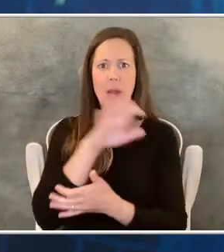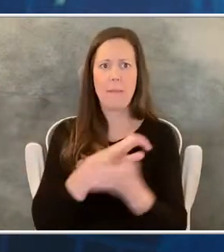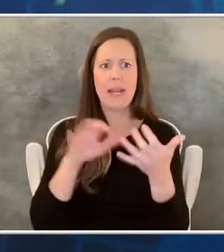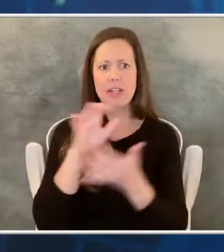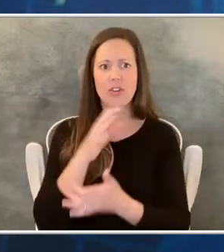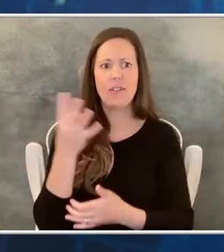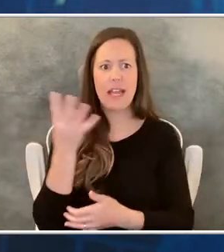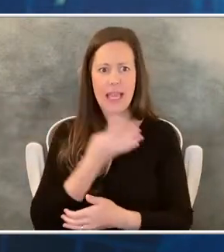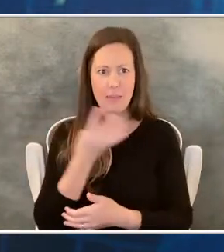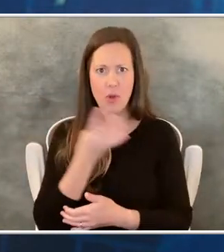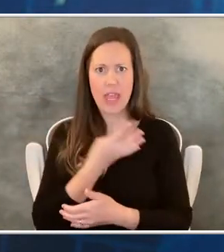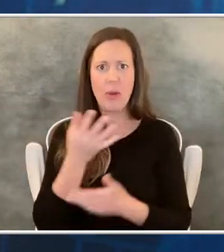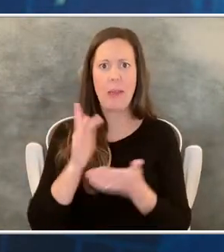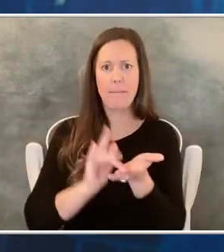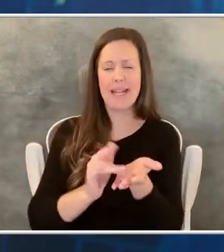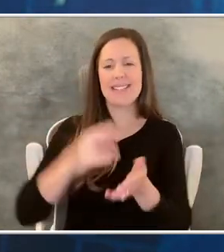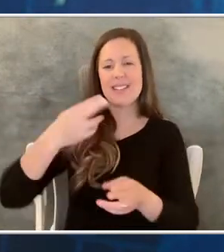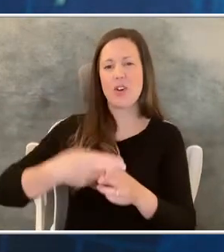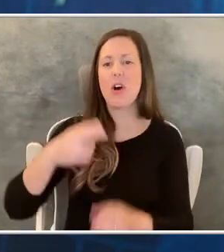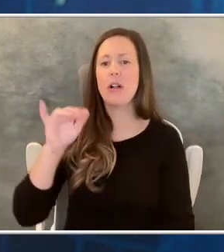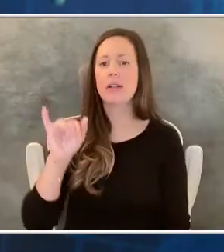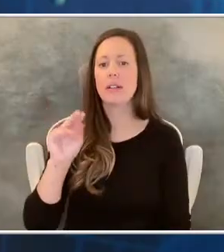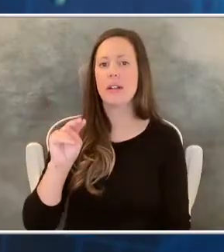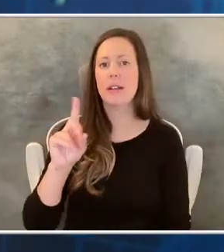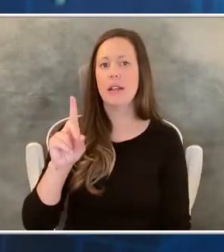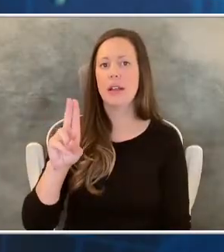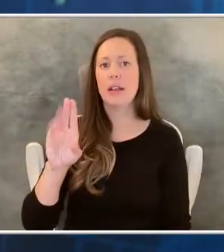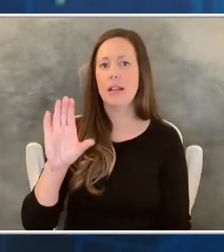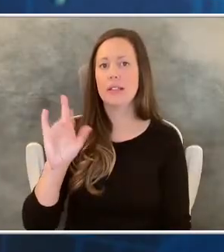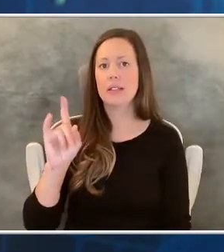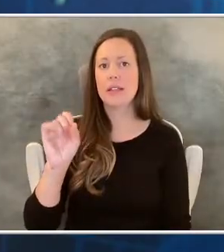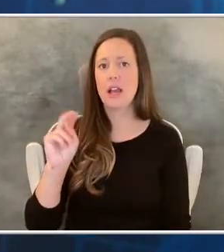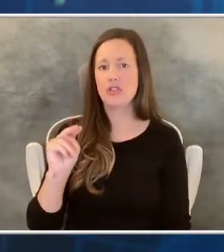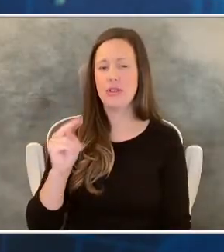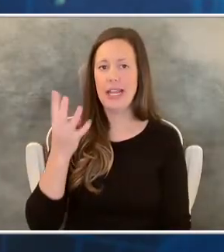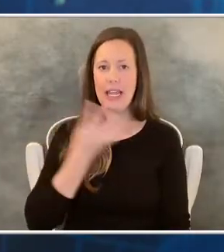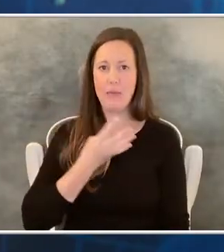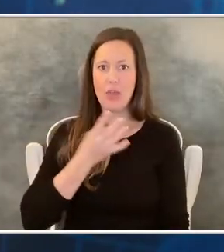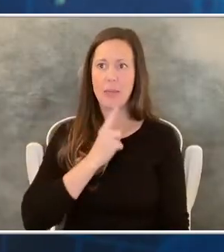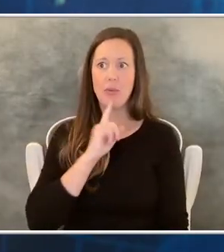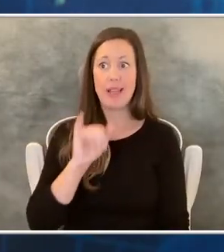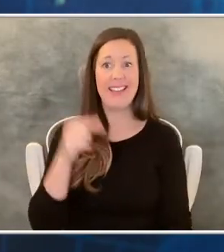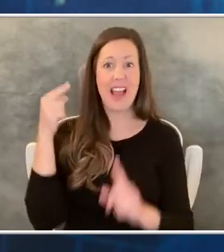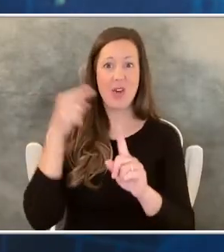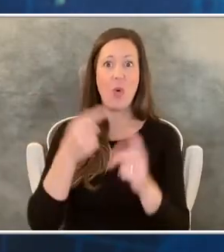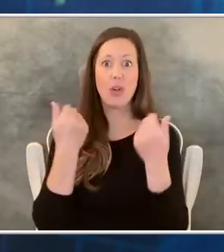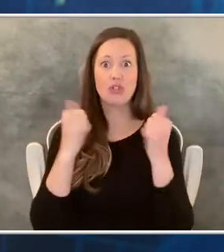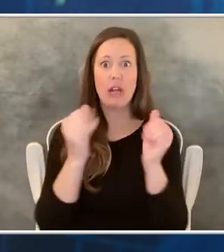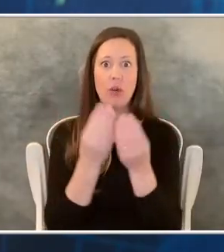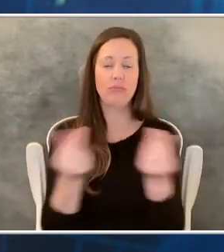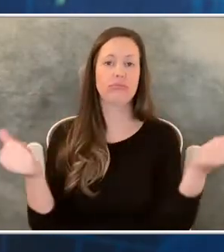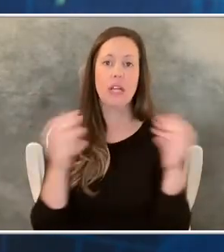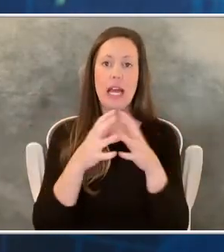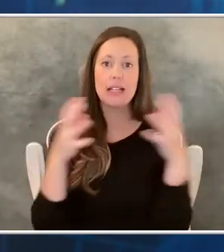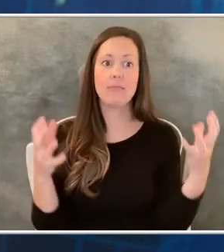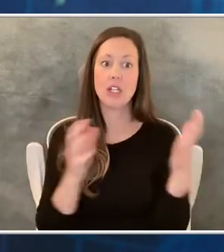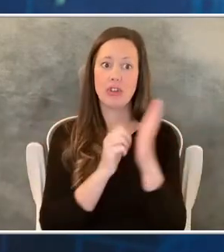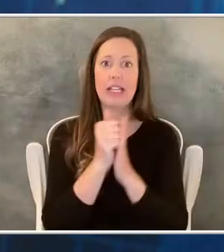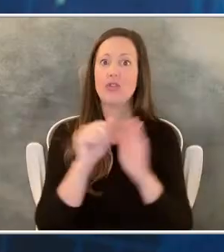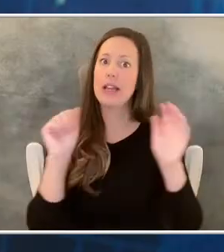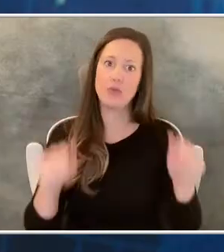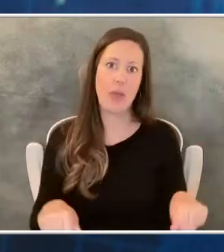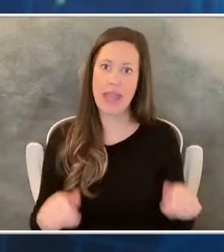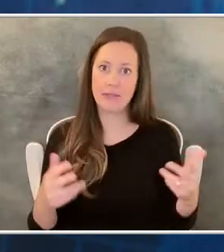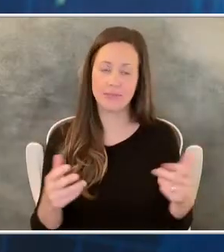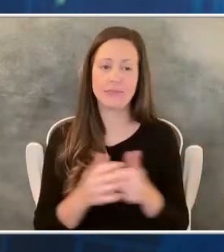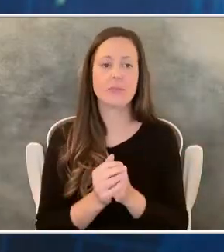induction chemotherapy. The goal of induction chemotherapy is to get rid of as much cancer as we can see. Now, the thing about